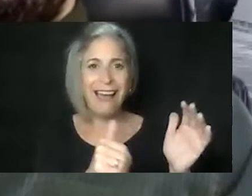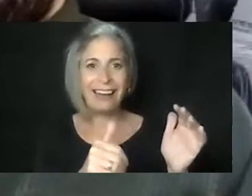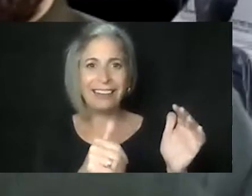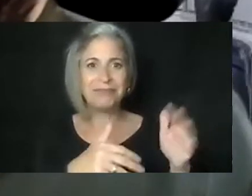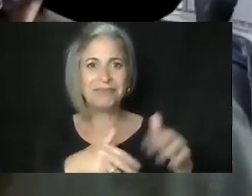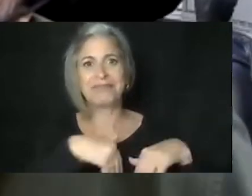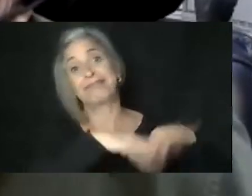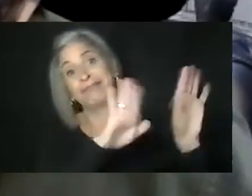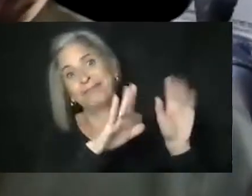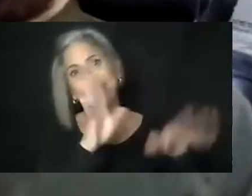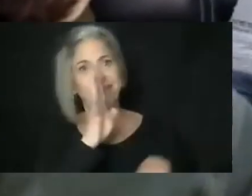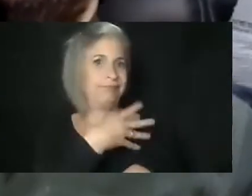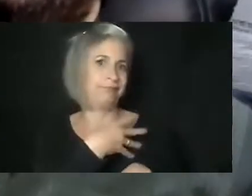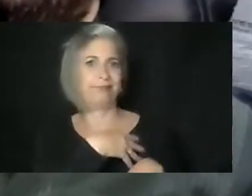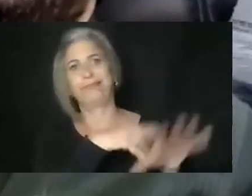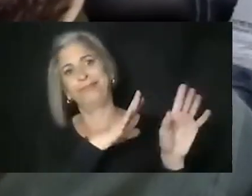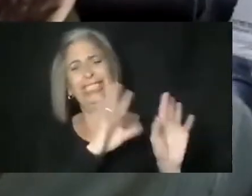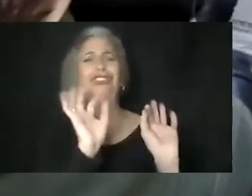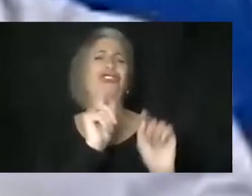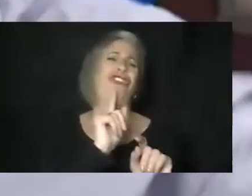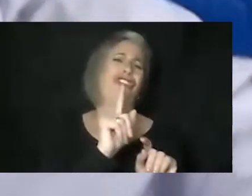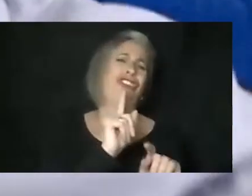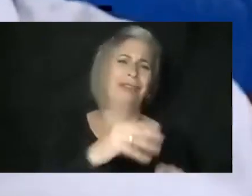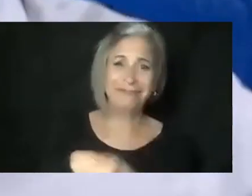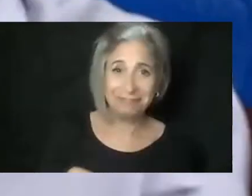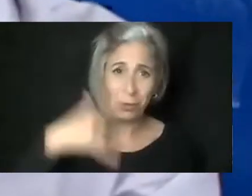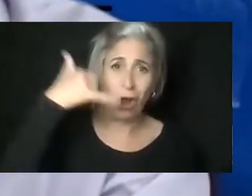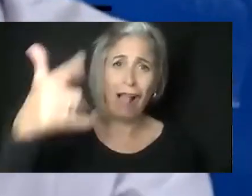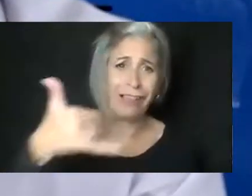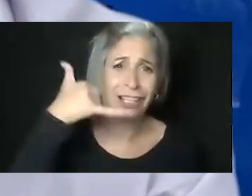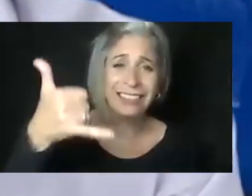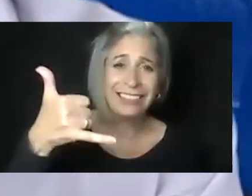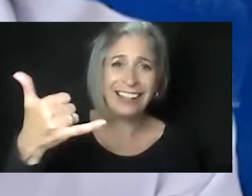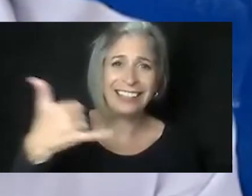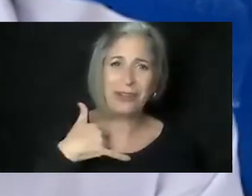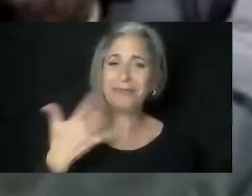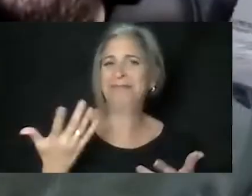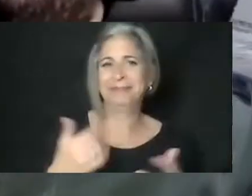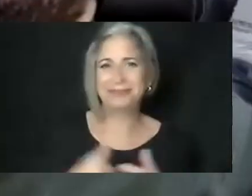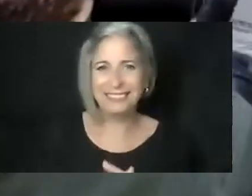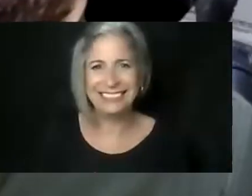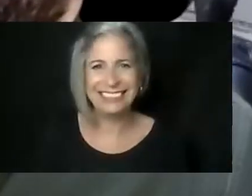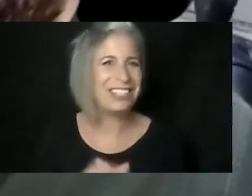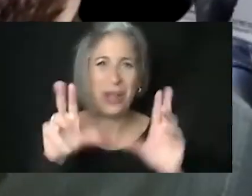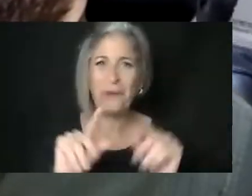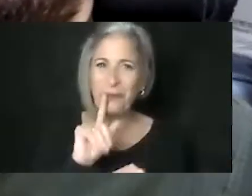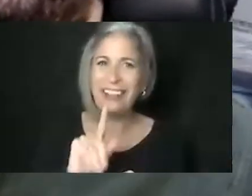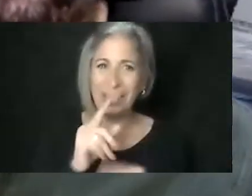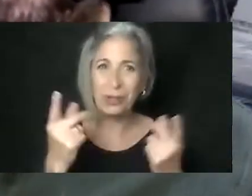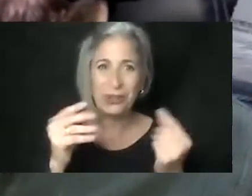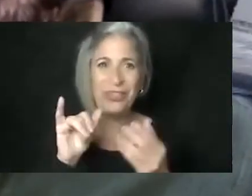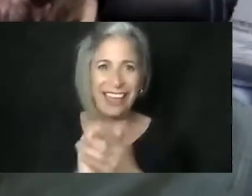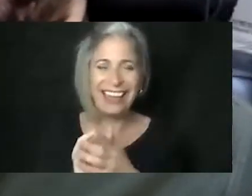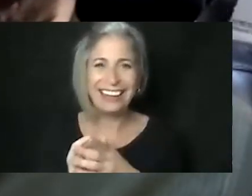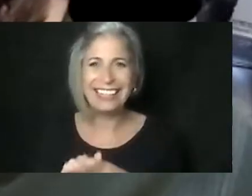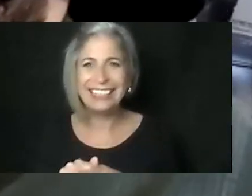please go. Some companies, right? Don't call us. Right, we'll get back to you. Yeah, and then it's never going to happen. No, we really do. It really is